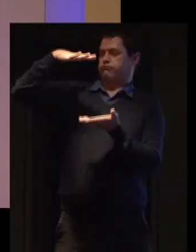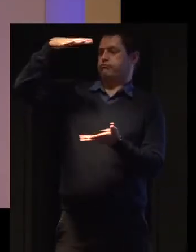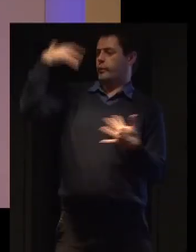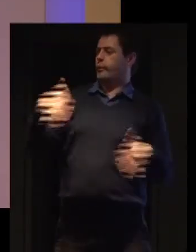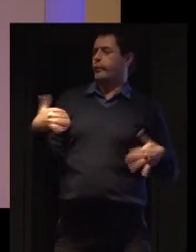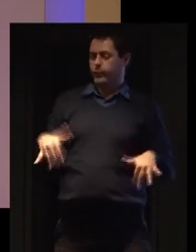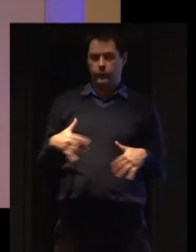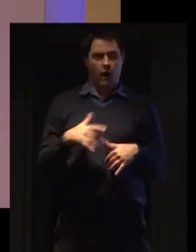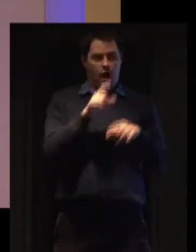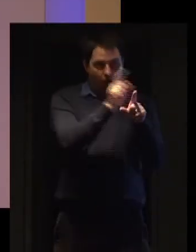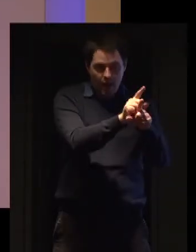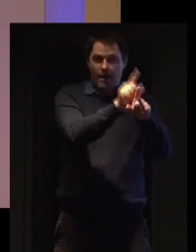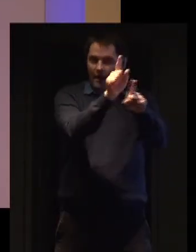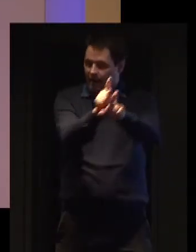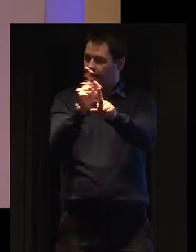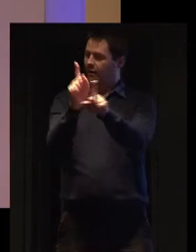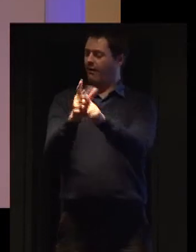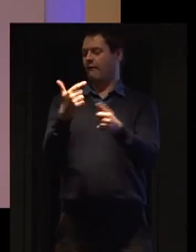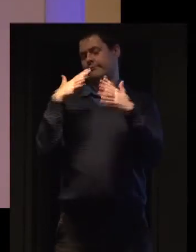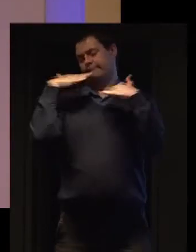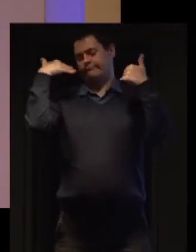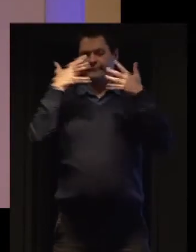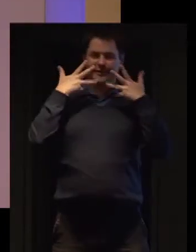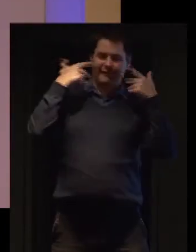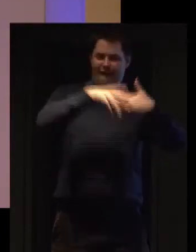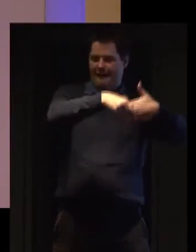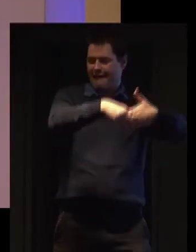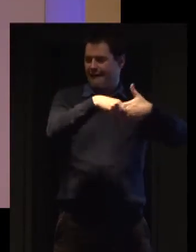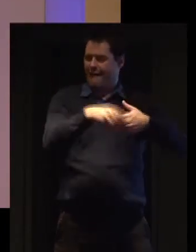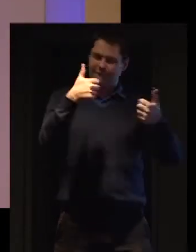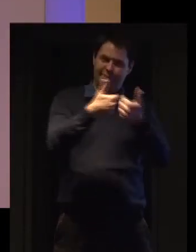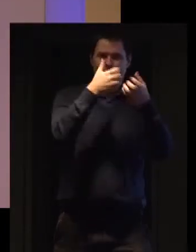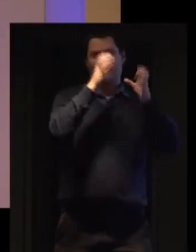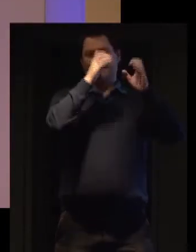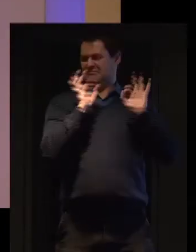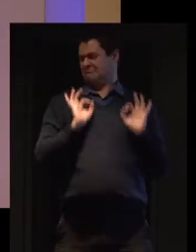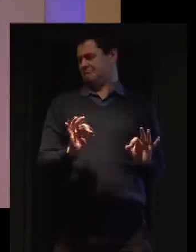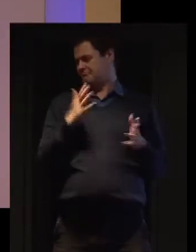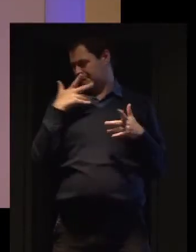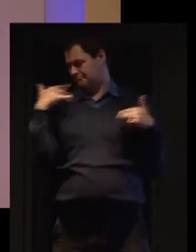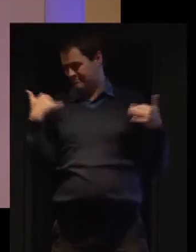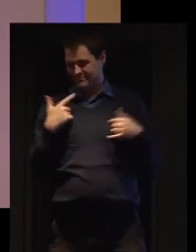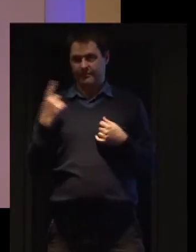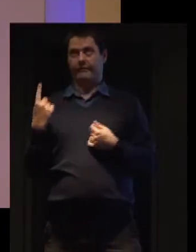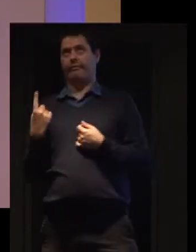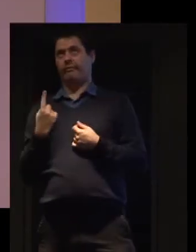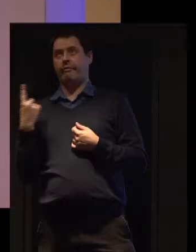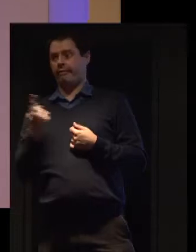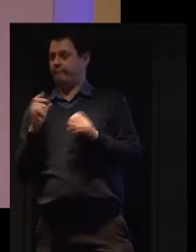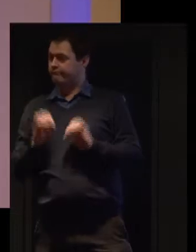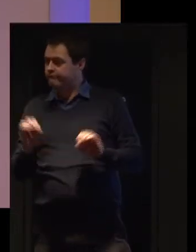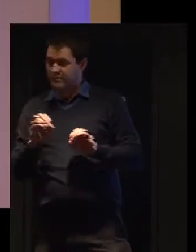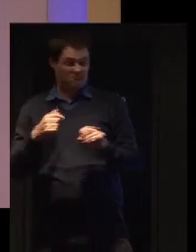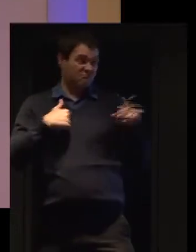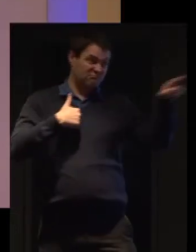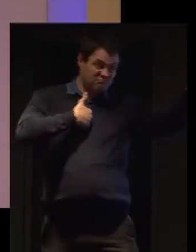is another benefit of having DSAs. In cases where I've visited DSAs or I meet other, I maybe go to a game and I